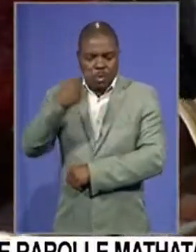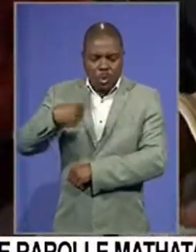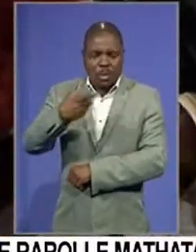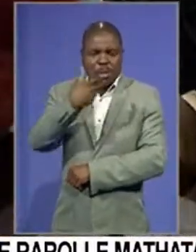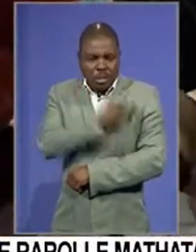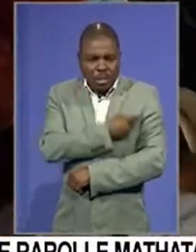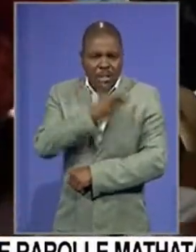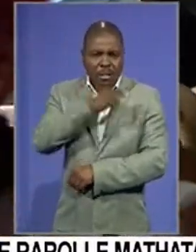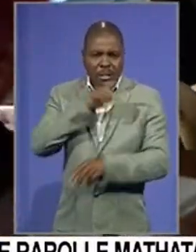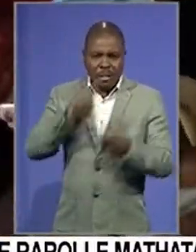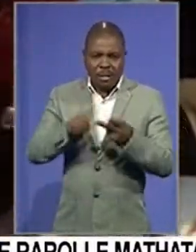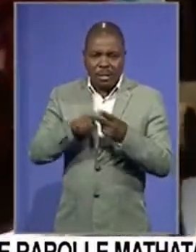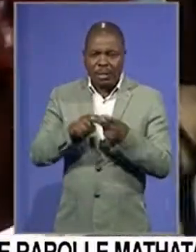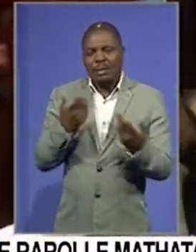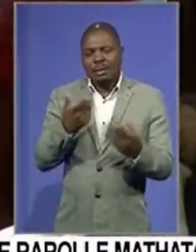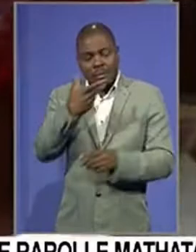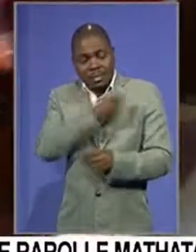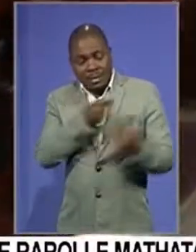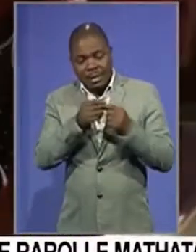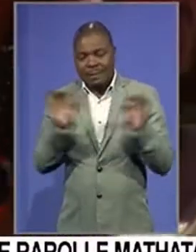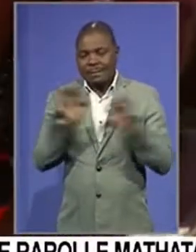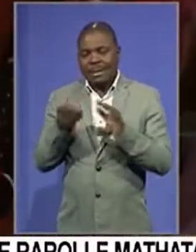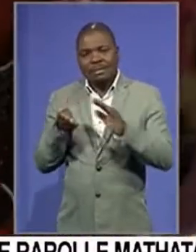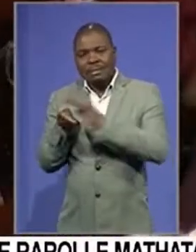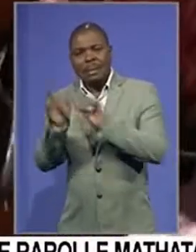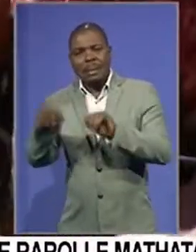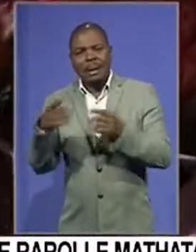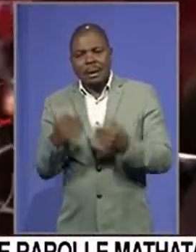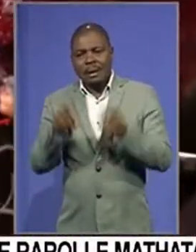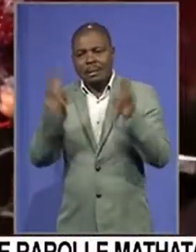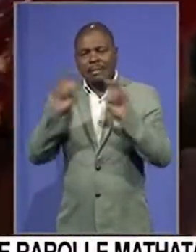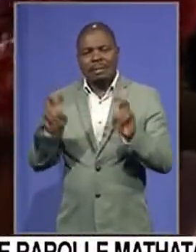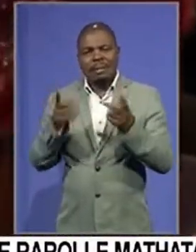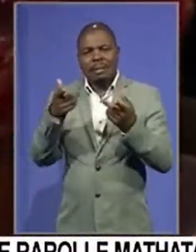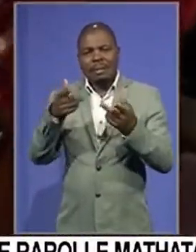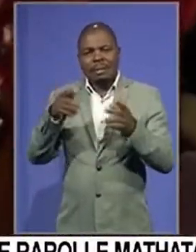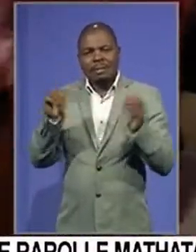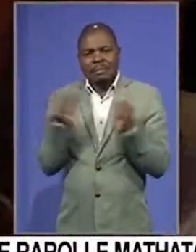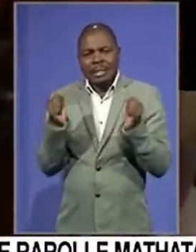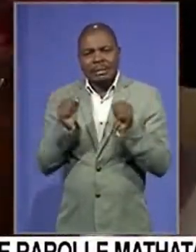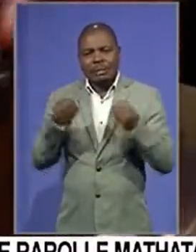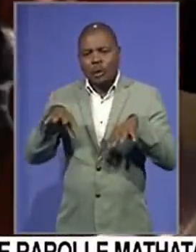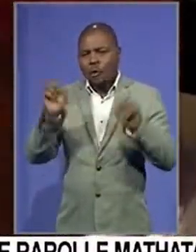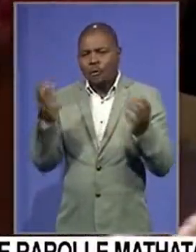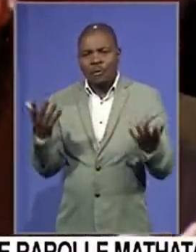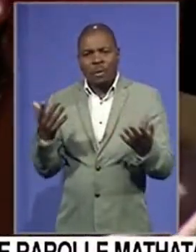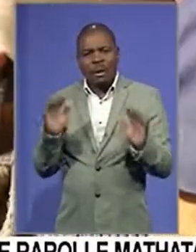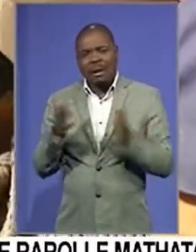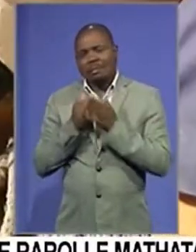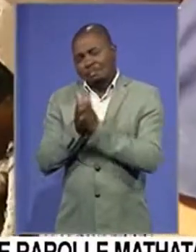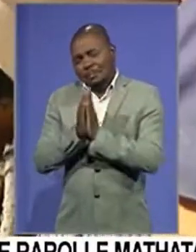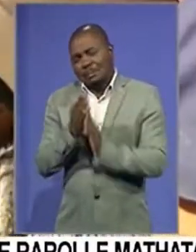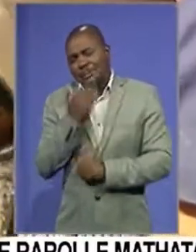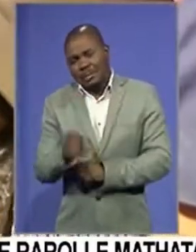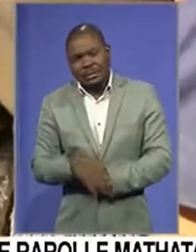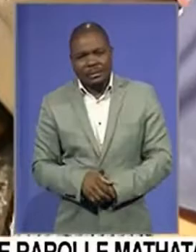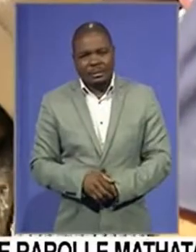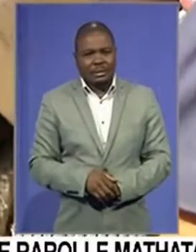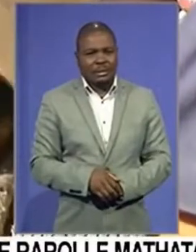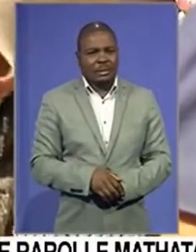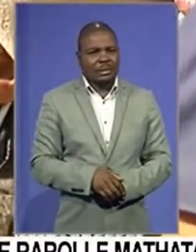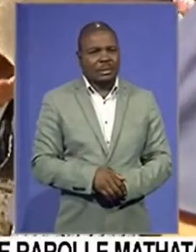tshwantse ba di beha mo di-fridging holele di-fridge di timile ha re tsebe hore ba tla di etsa jwang. So please ke a kopa discount is